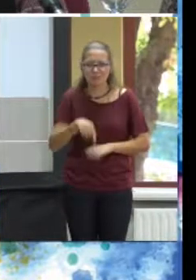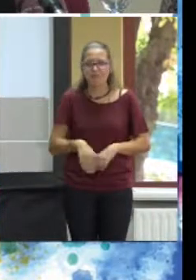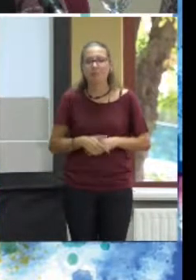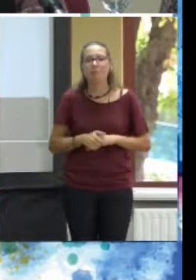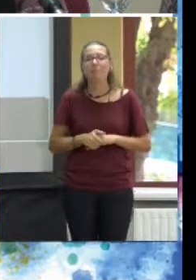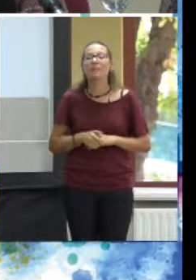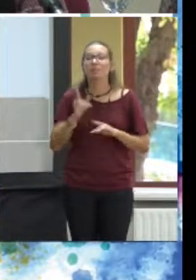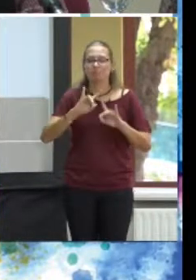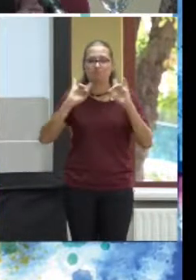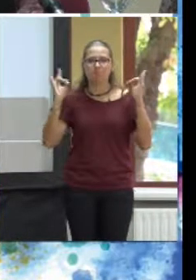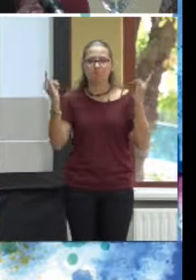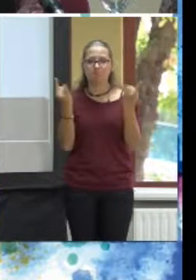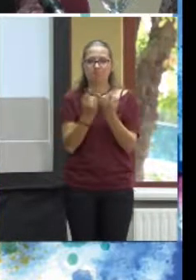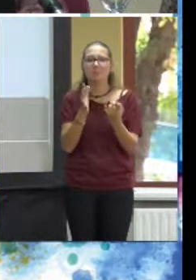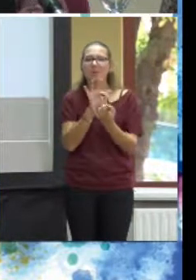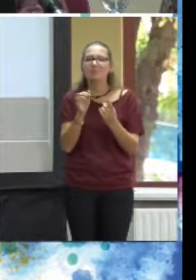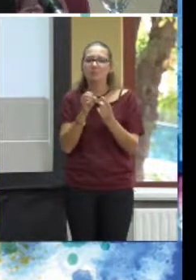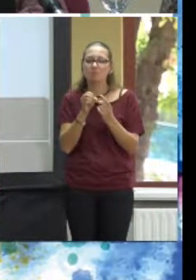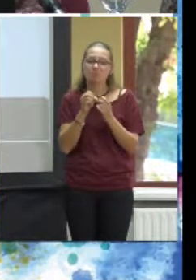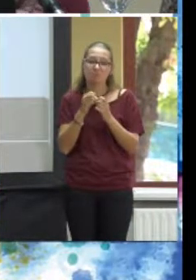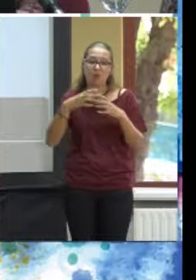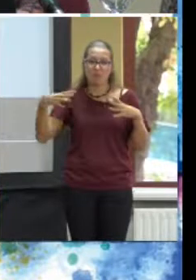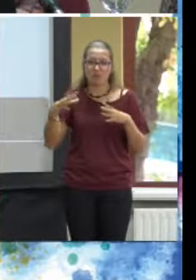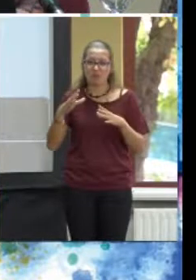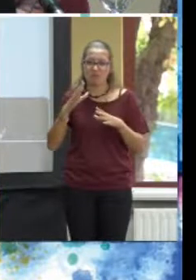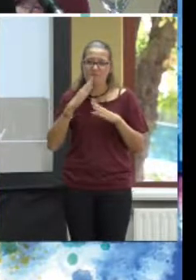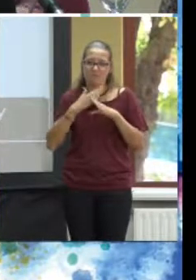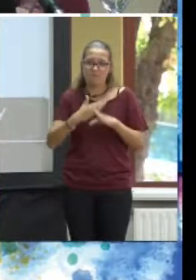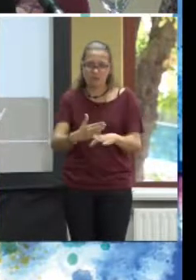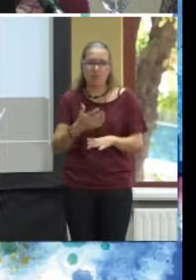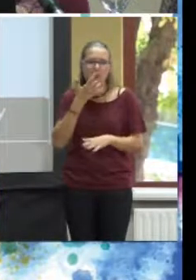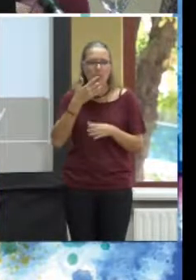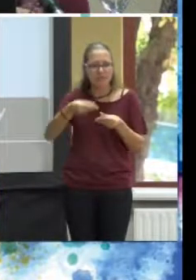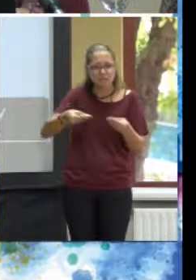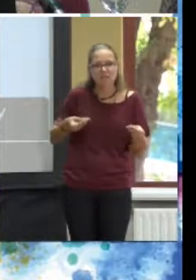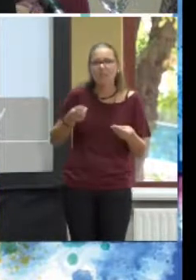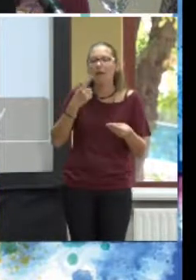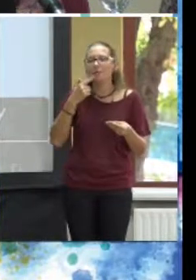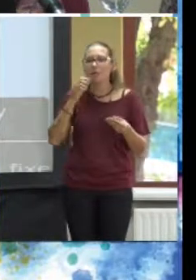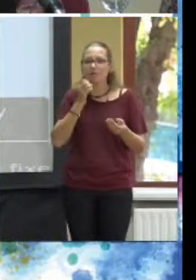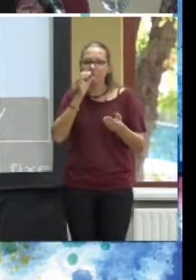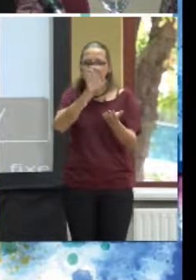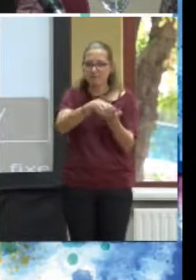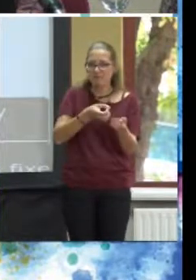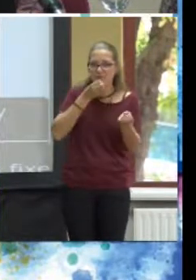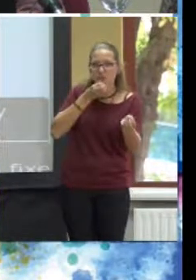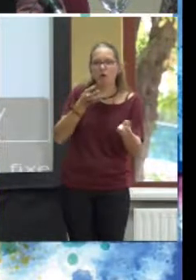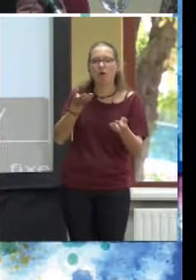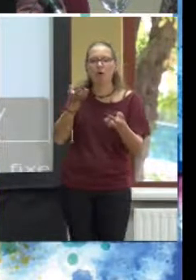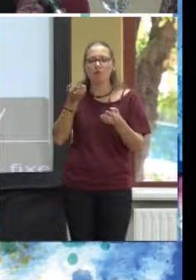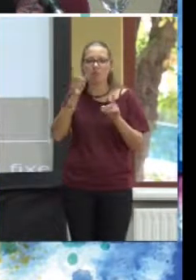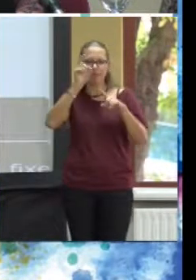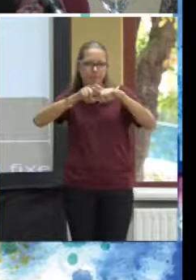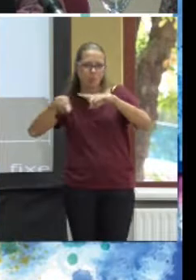got magnetic loops and fixed magnetizers in specific areas of the museum, such as